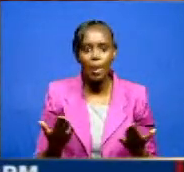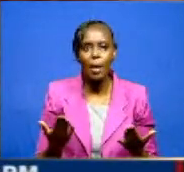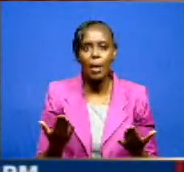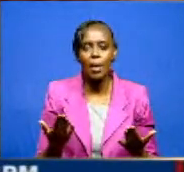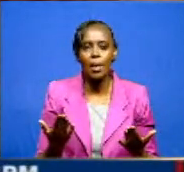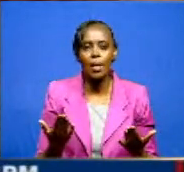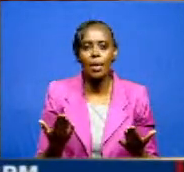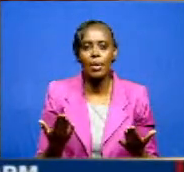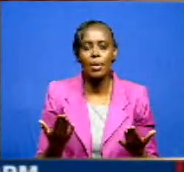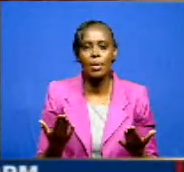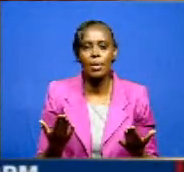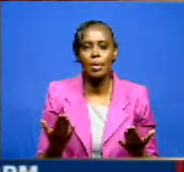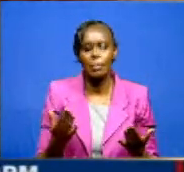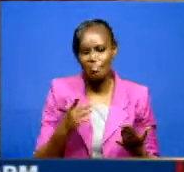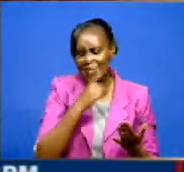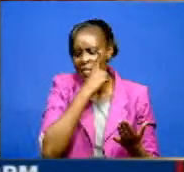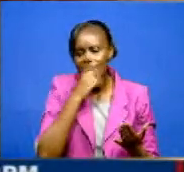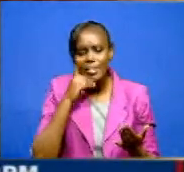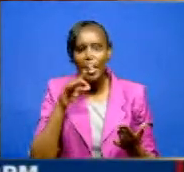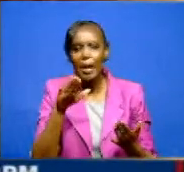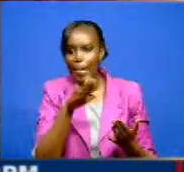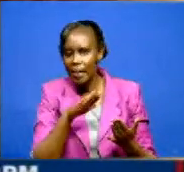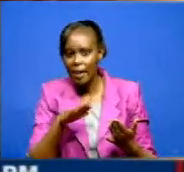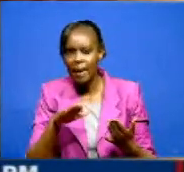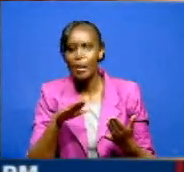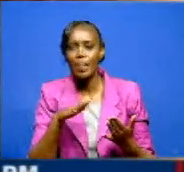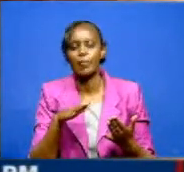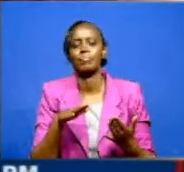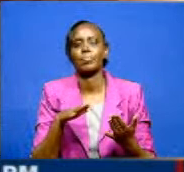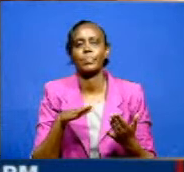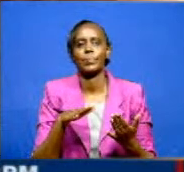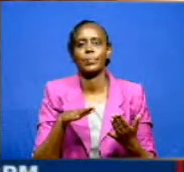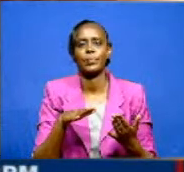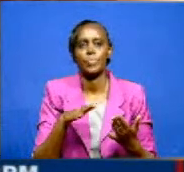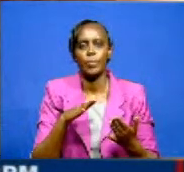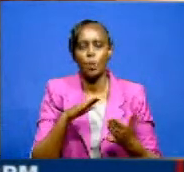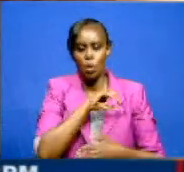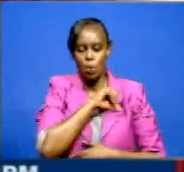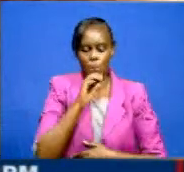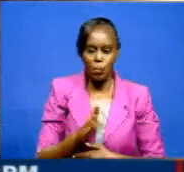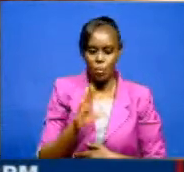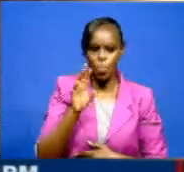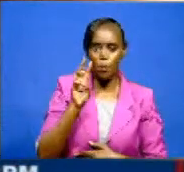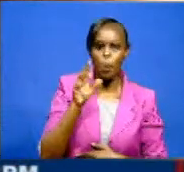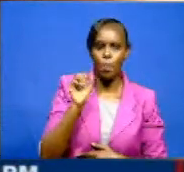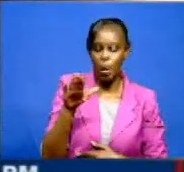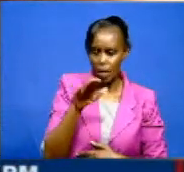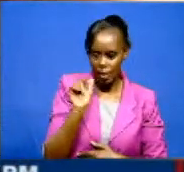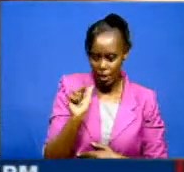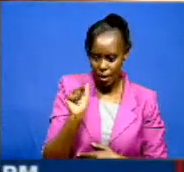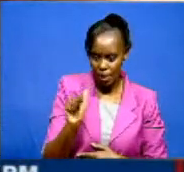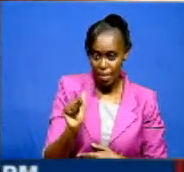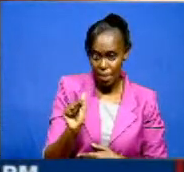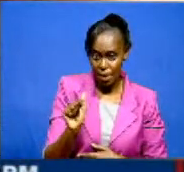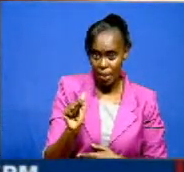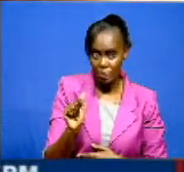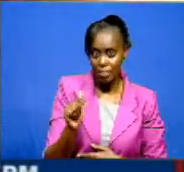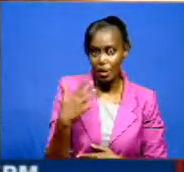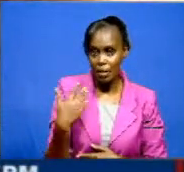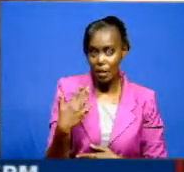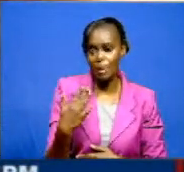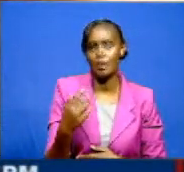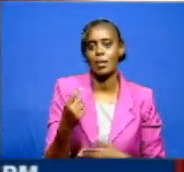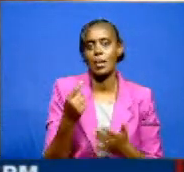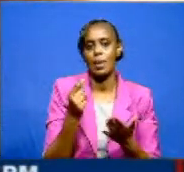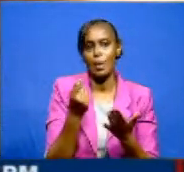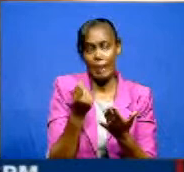in arid and semi-arid areas. Senator Wambua's county is one of those areas. And so it has direct relevance,